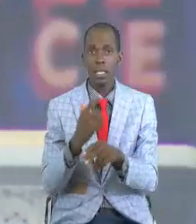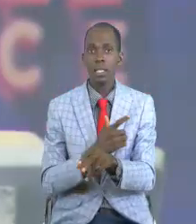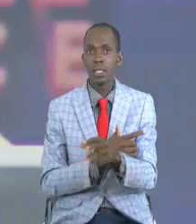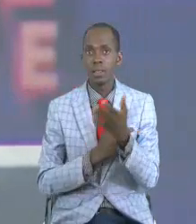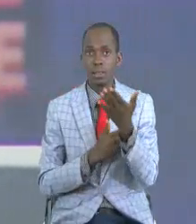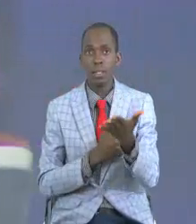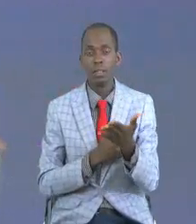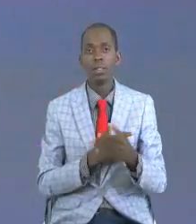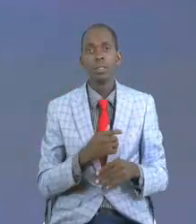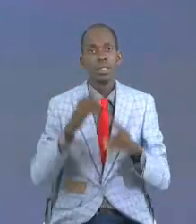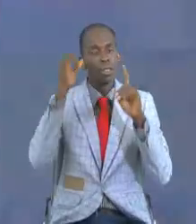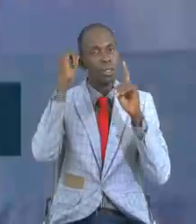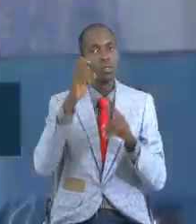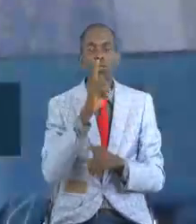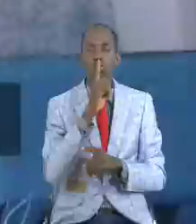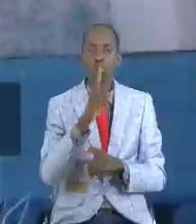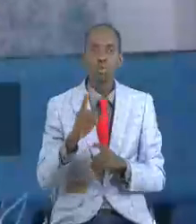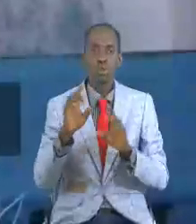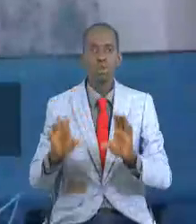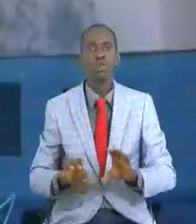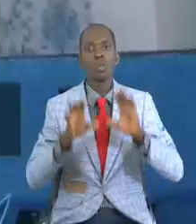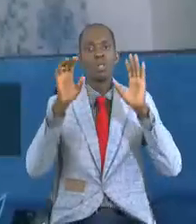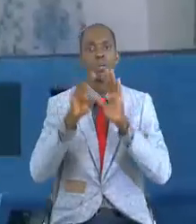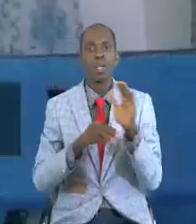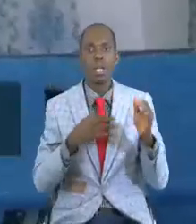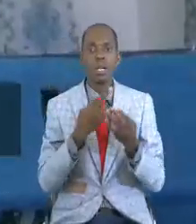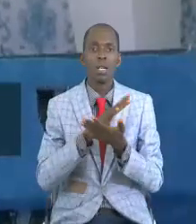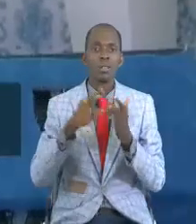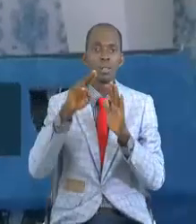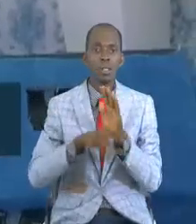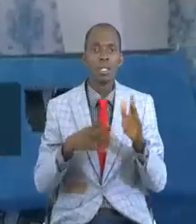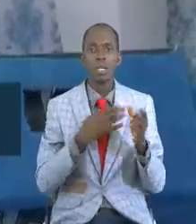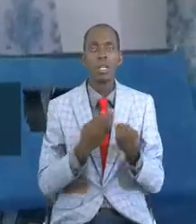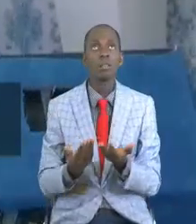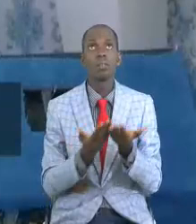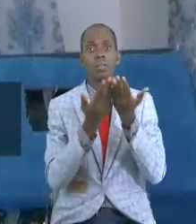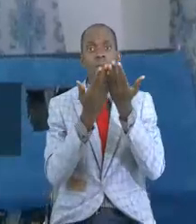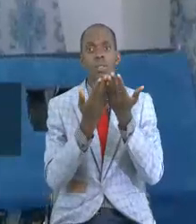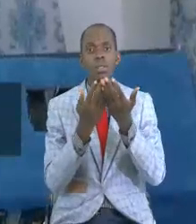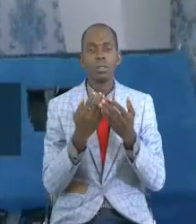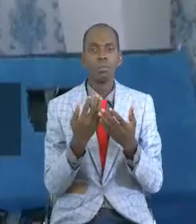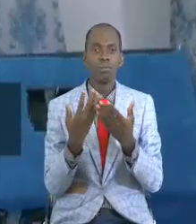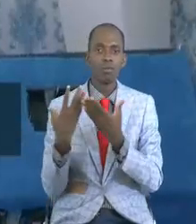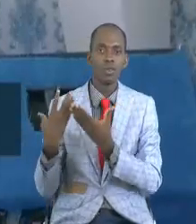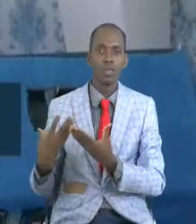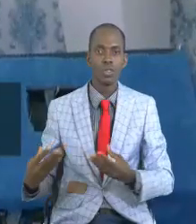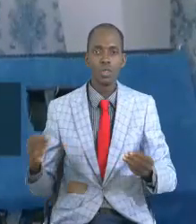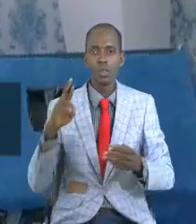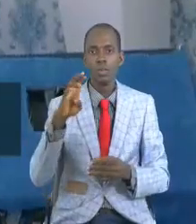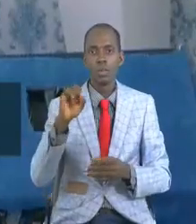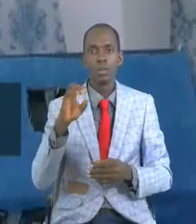true commitment and righteousness and sacrificial resolve. Number two,